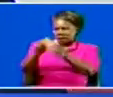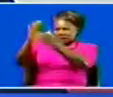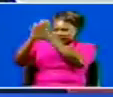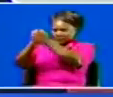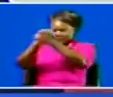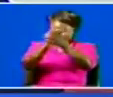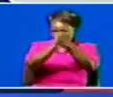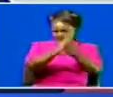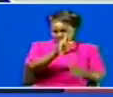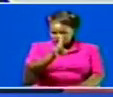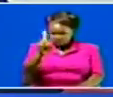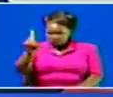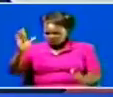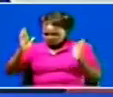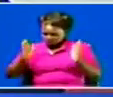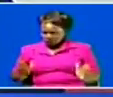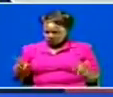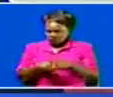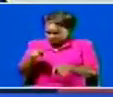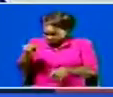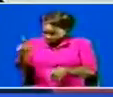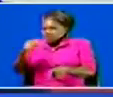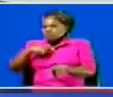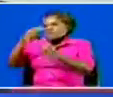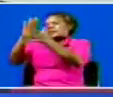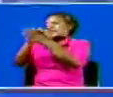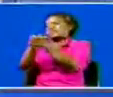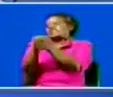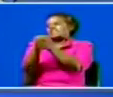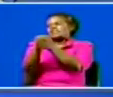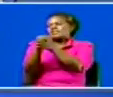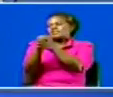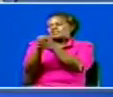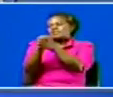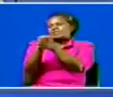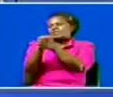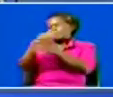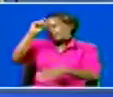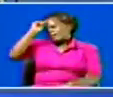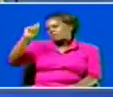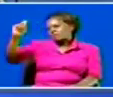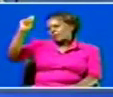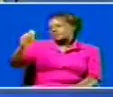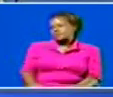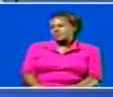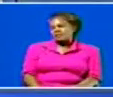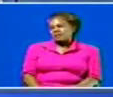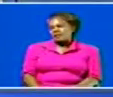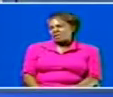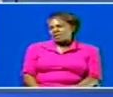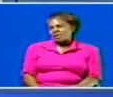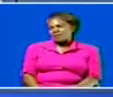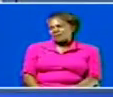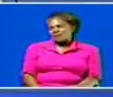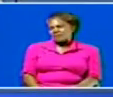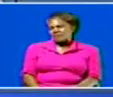basi. Na kila mutu. Hata wewe nimekugotea. Manze, thanks. Nimegoteka. Respect. Thank you. Nitakula.